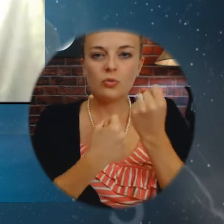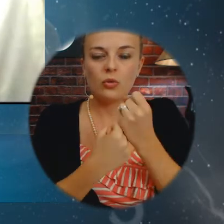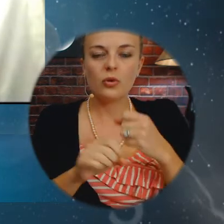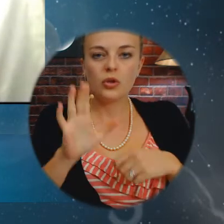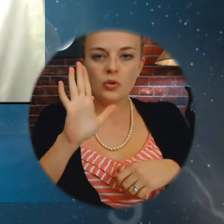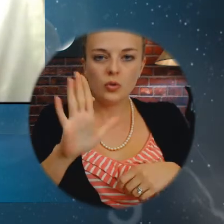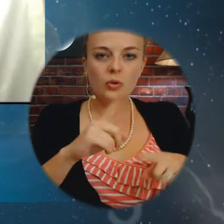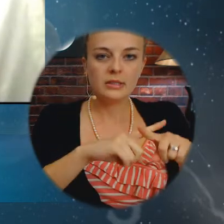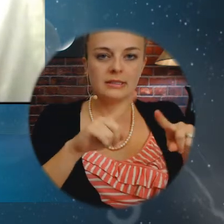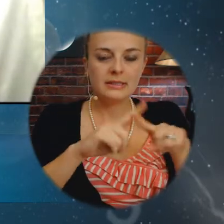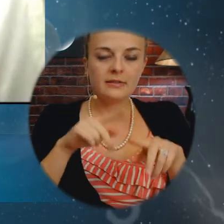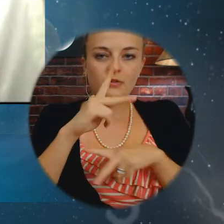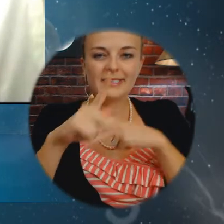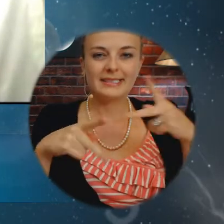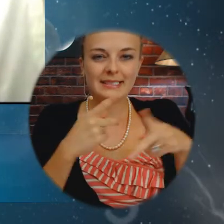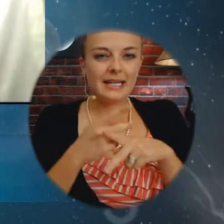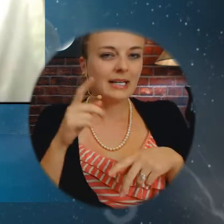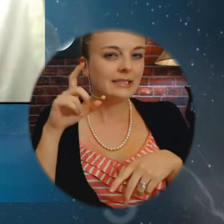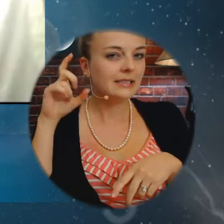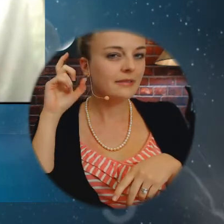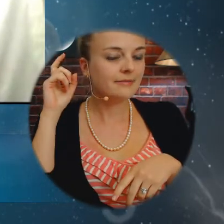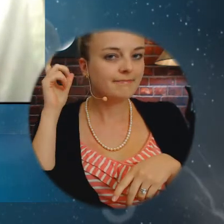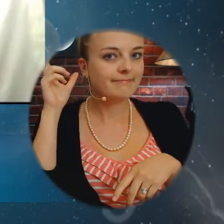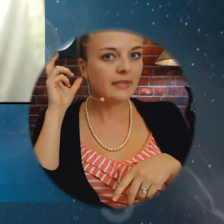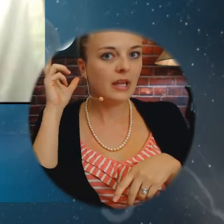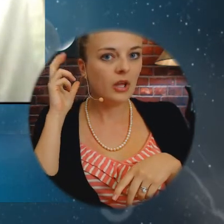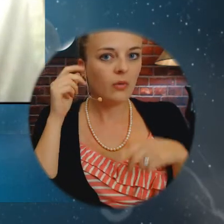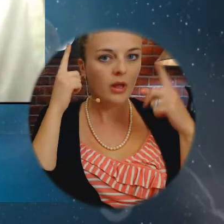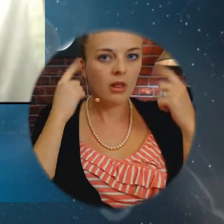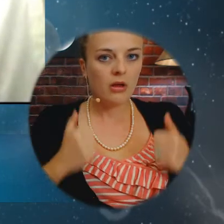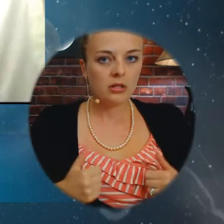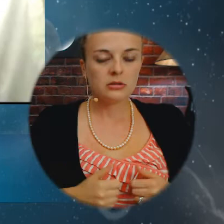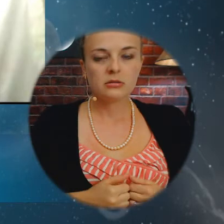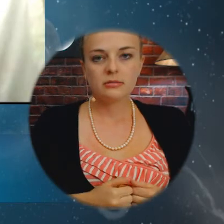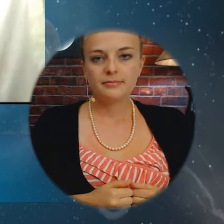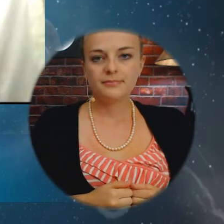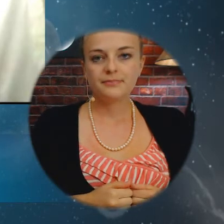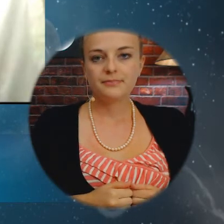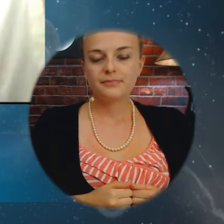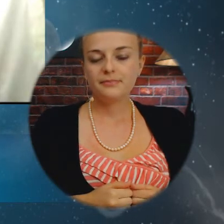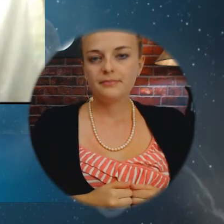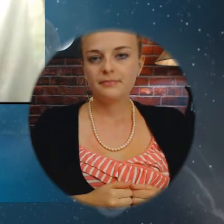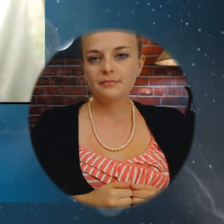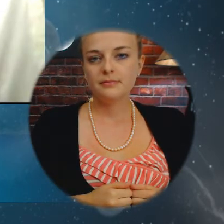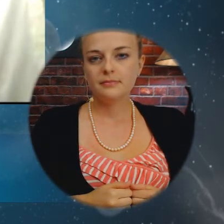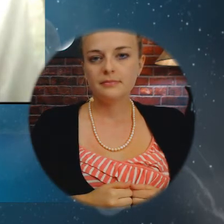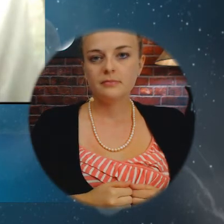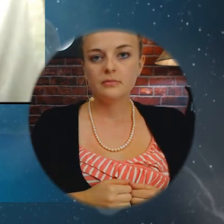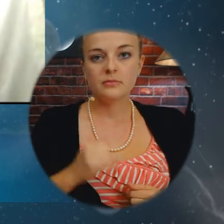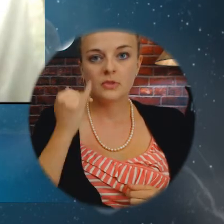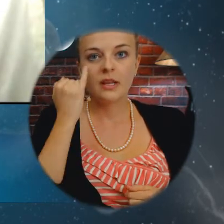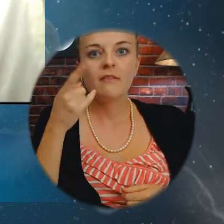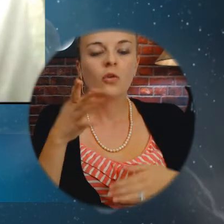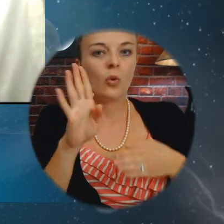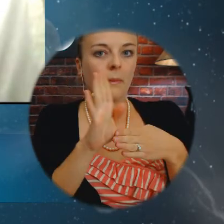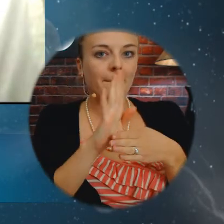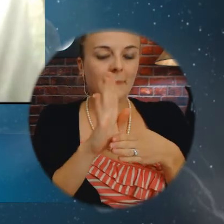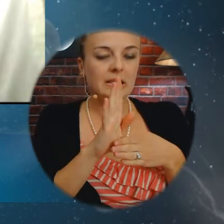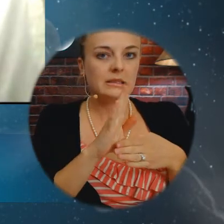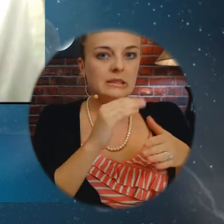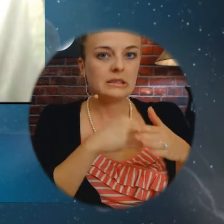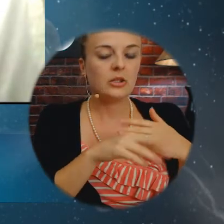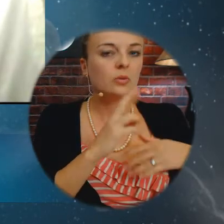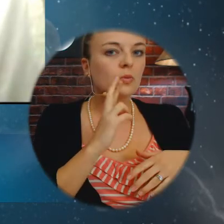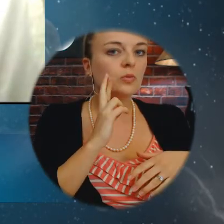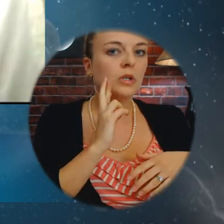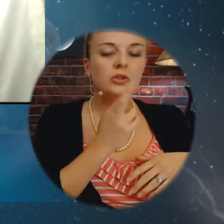really just like looking at something. Hearing can come at you from all different angles. So whether it's you're in a busy restaurant or you want to